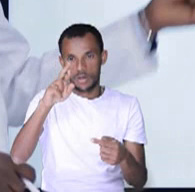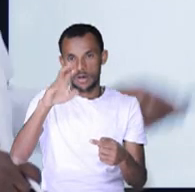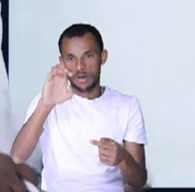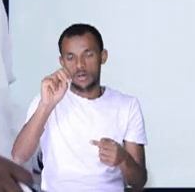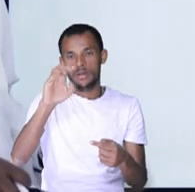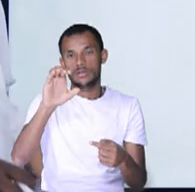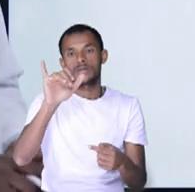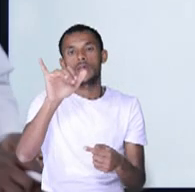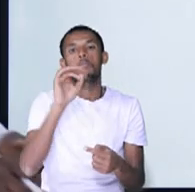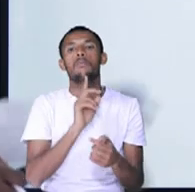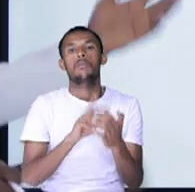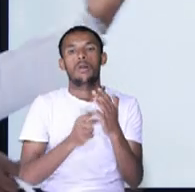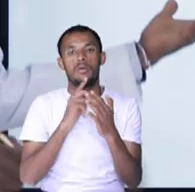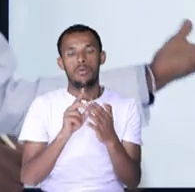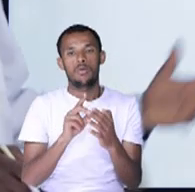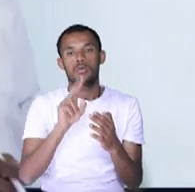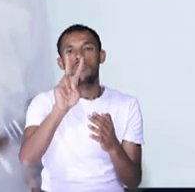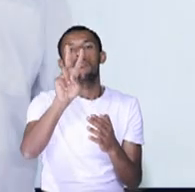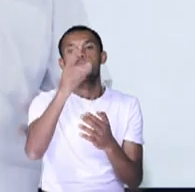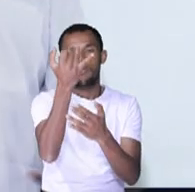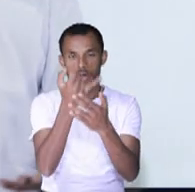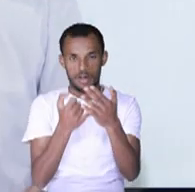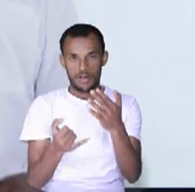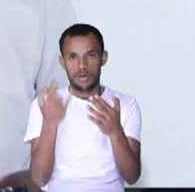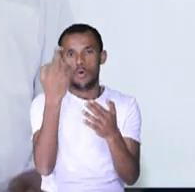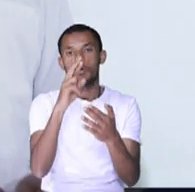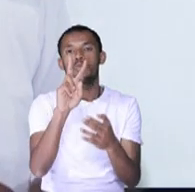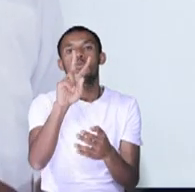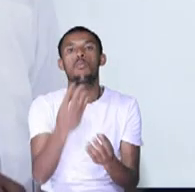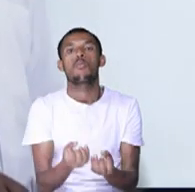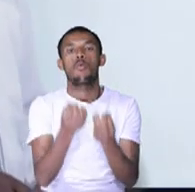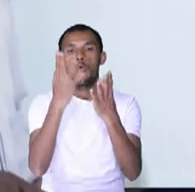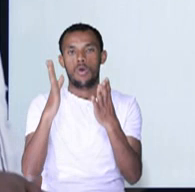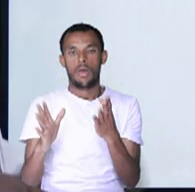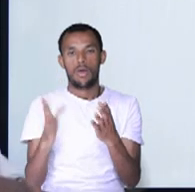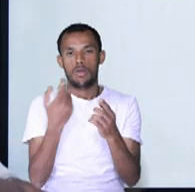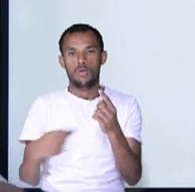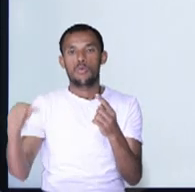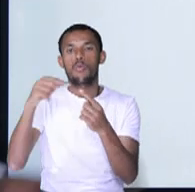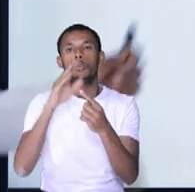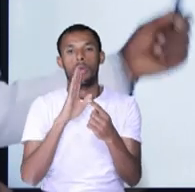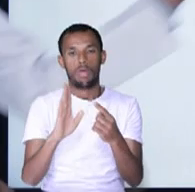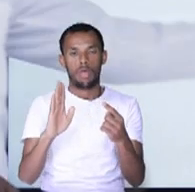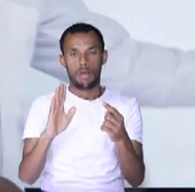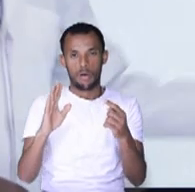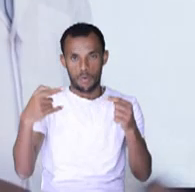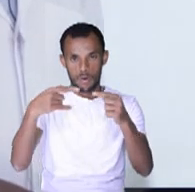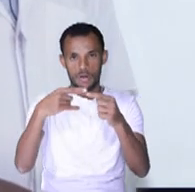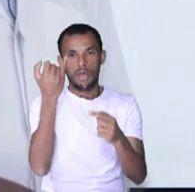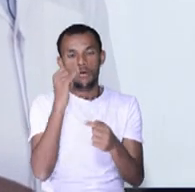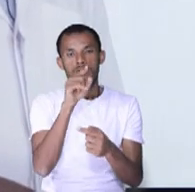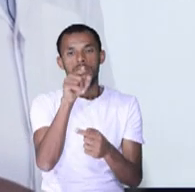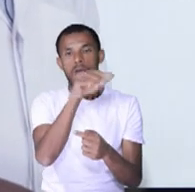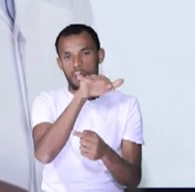what's congruency? Two figures or two polygons are said to be congruent if they